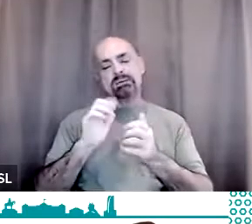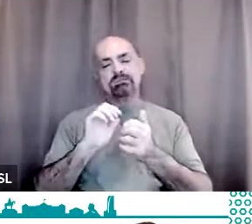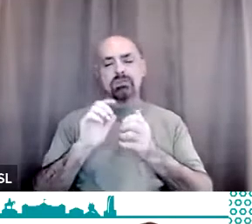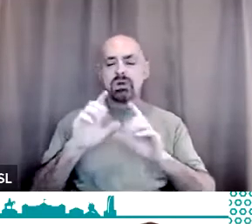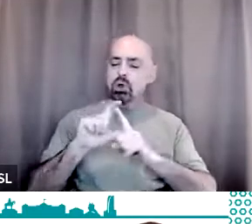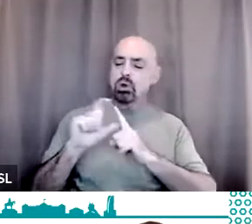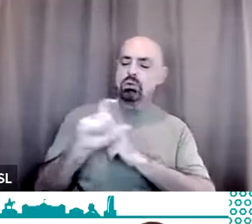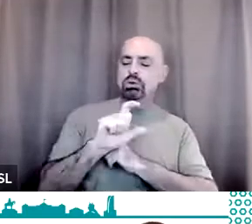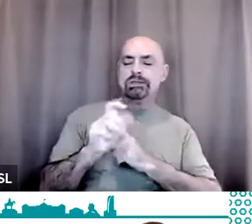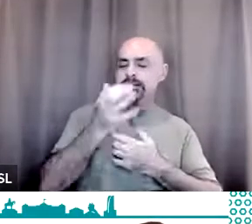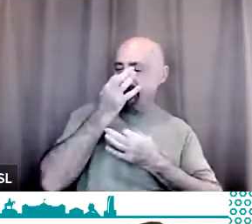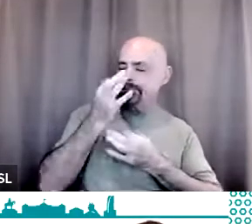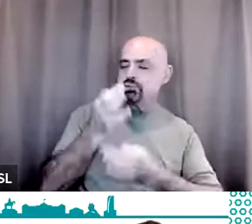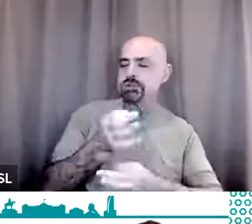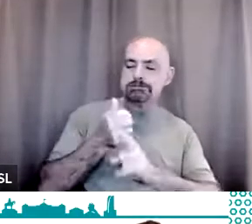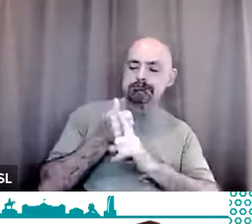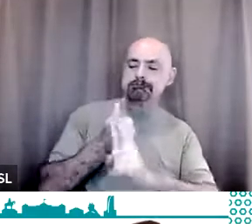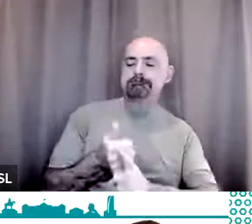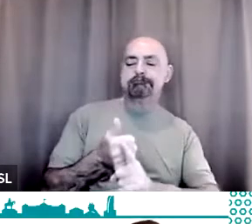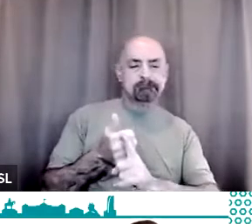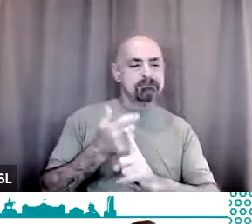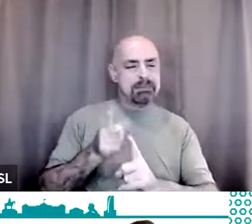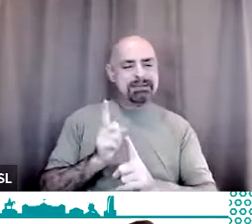our work for social good.